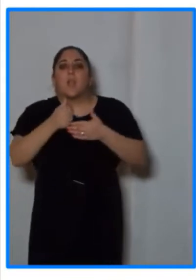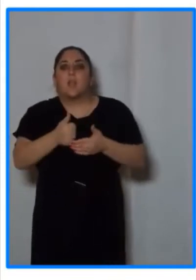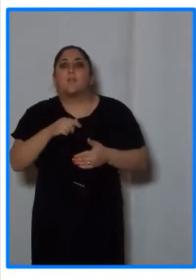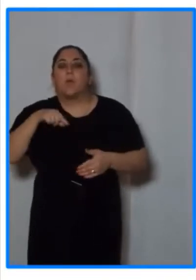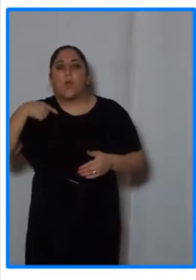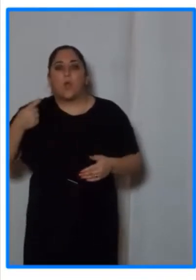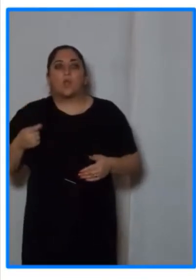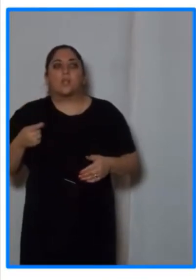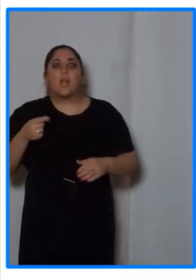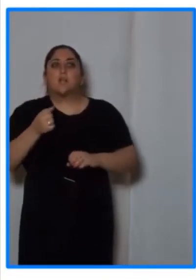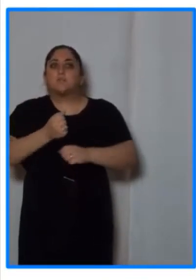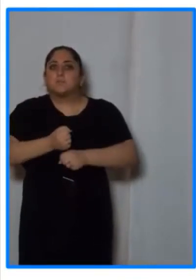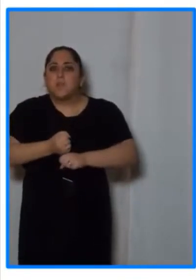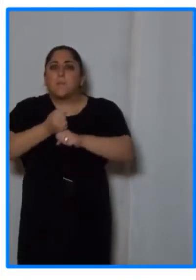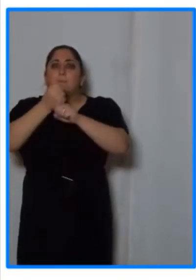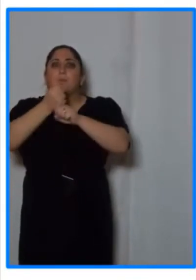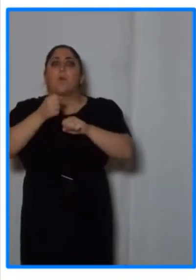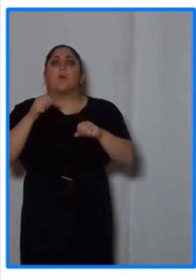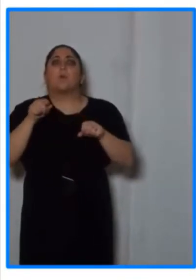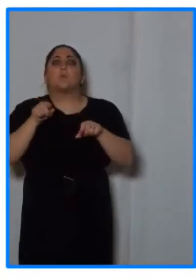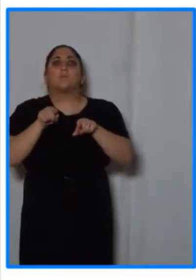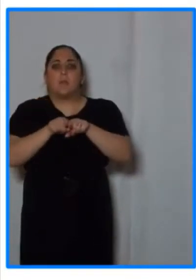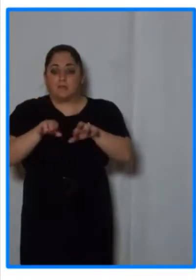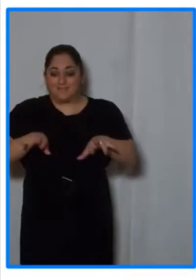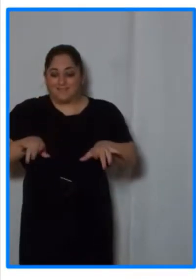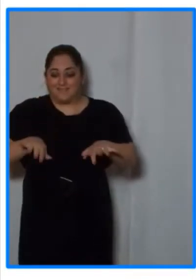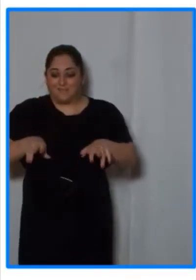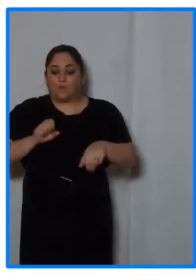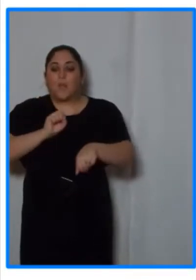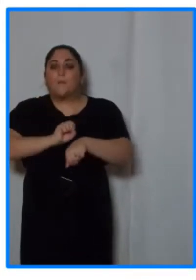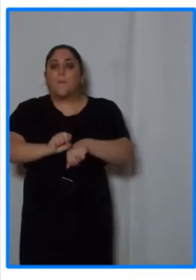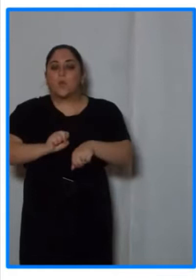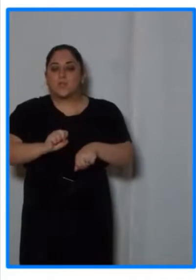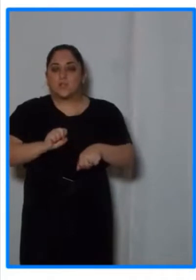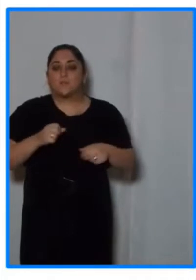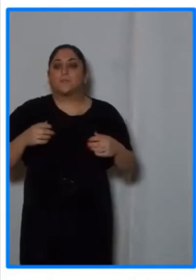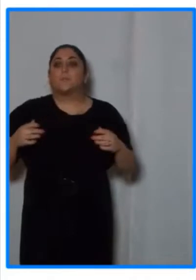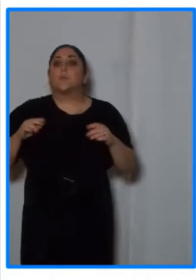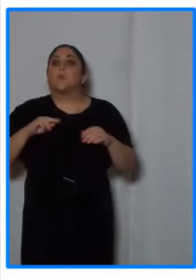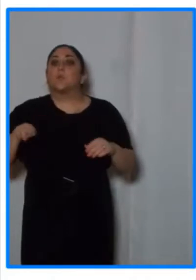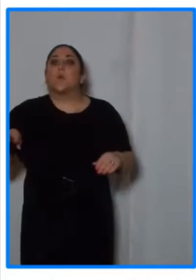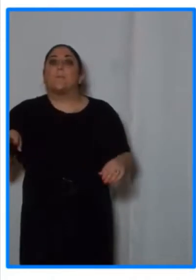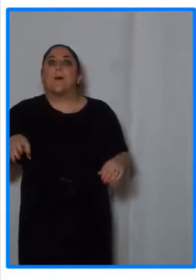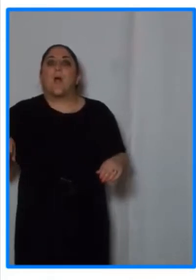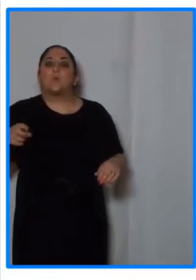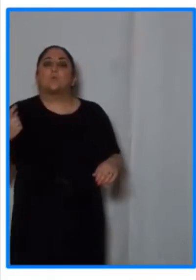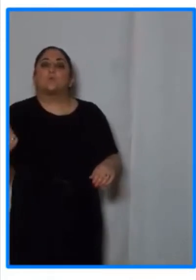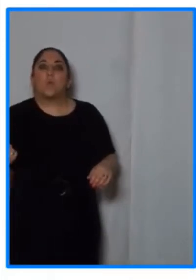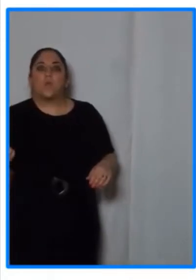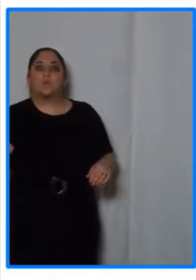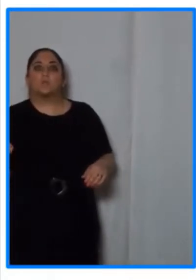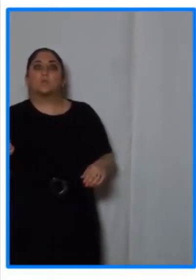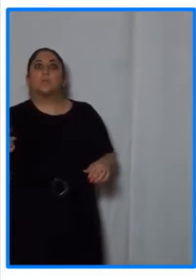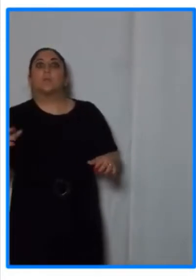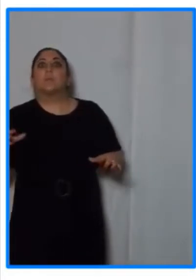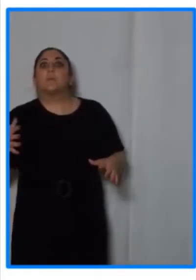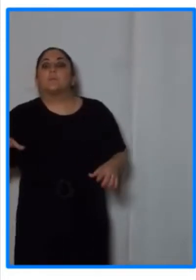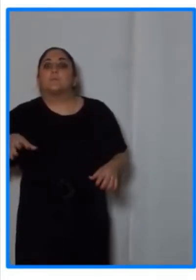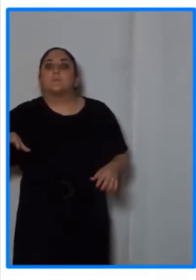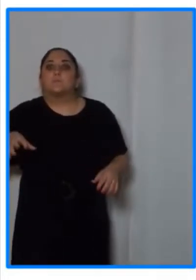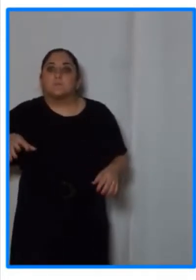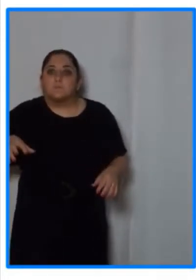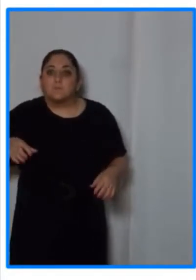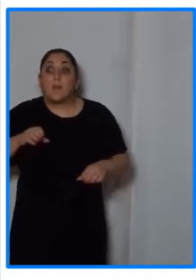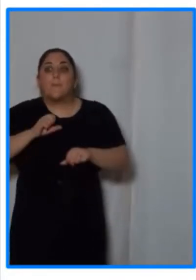individuals do actually require interaction with the keyboard specifically. Interaction with the mouse for someone who has, for instance, tremors can